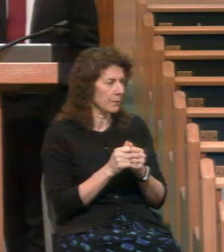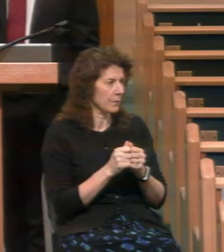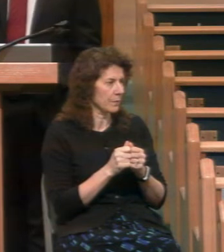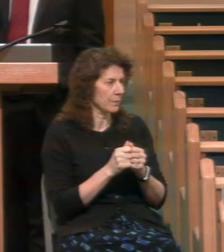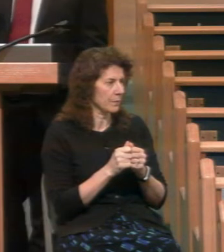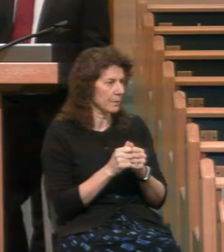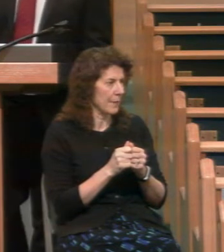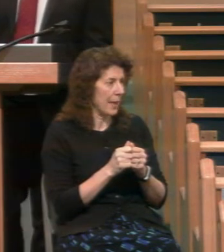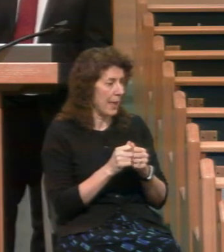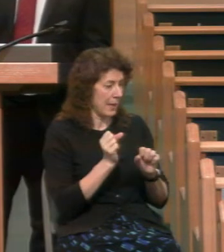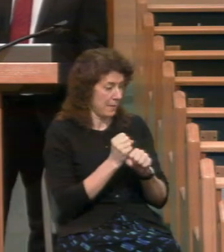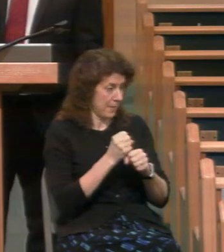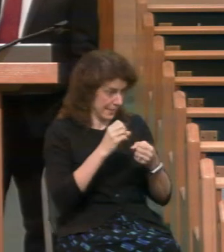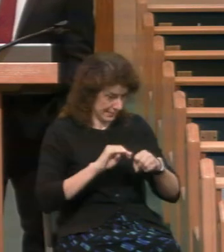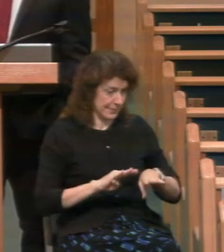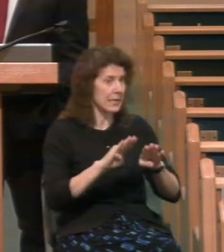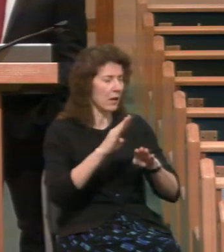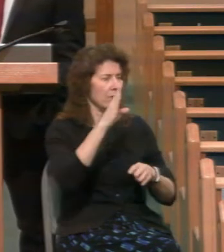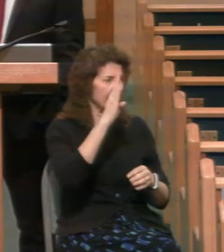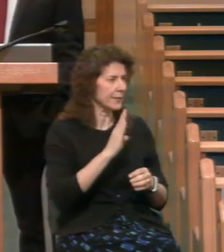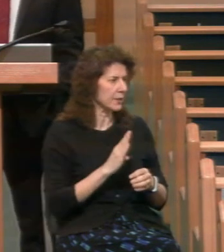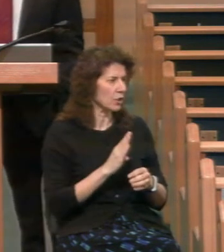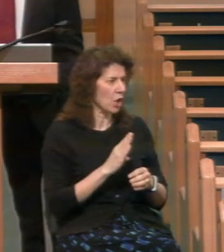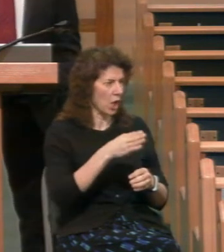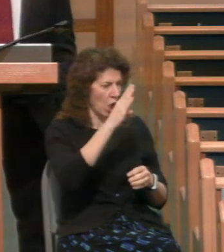dream and asks him what?